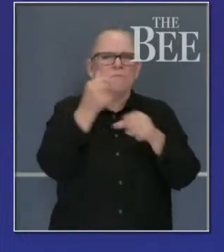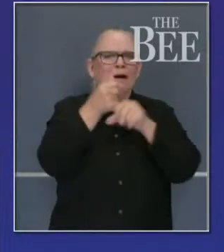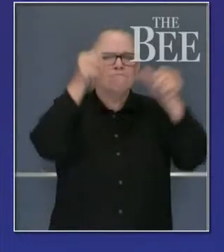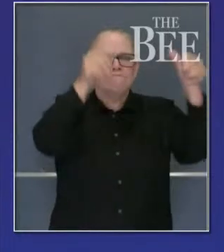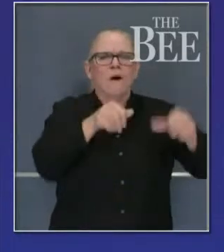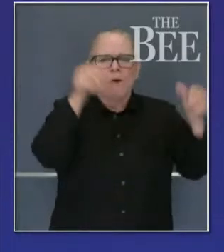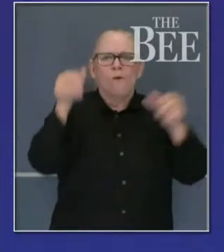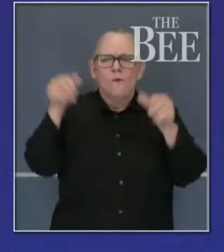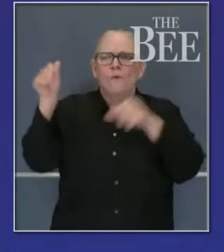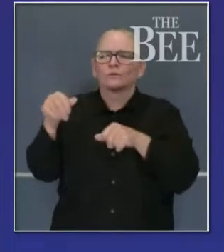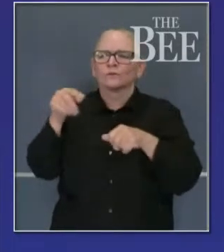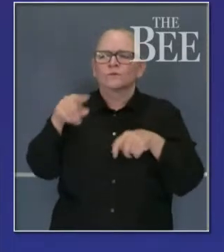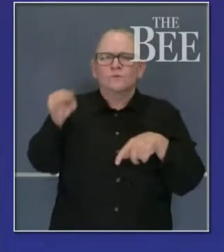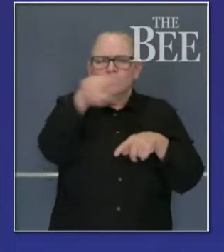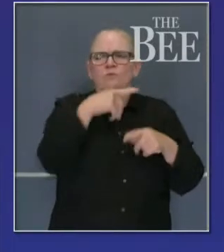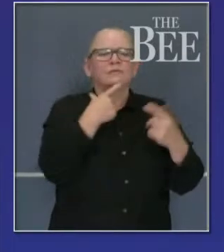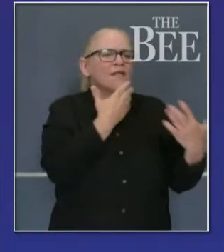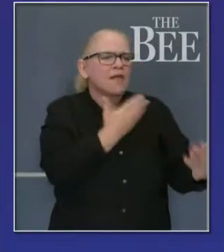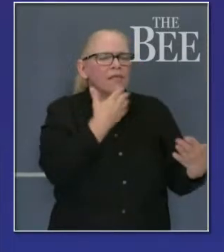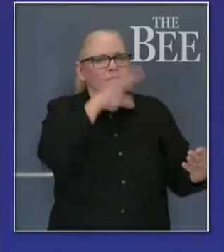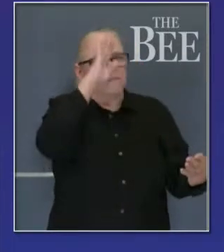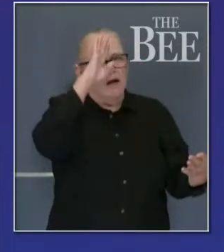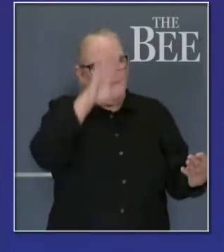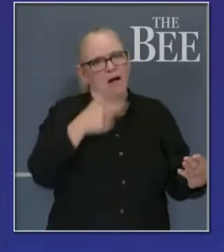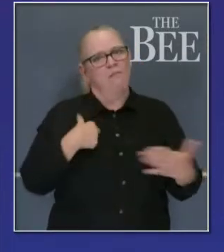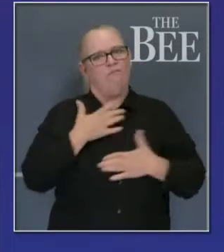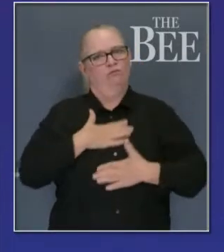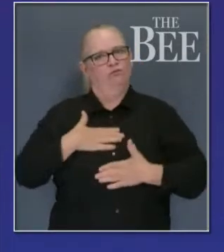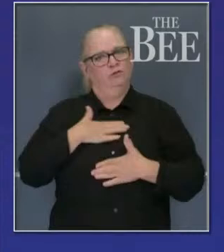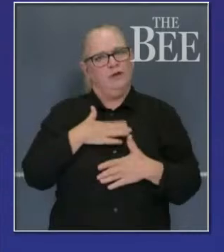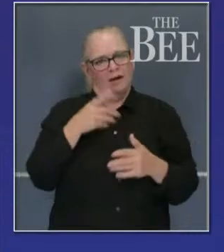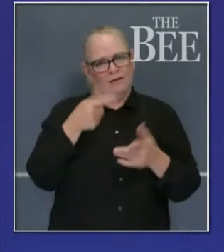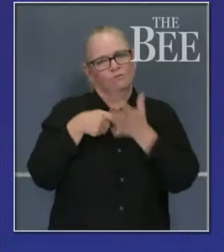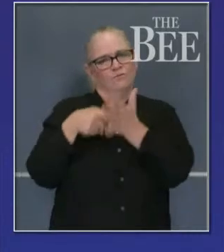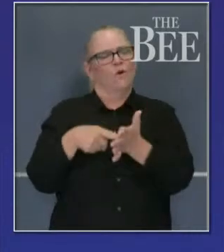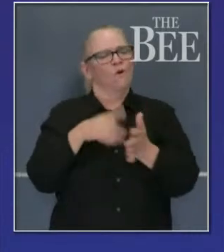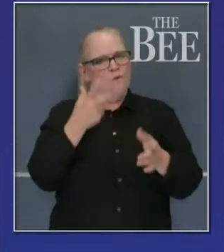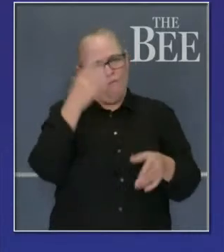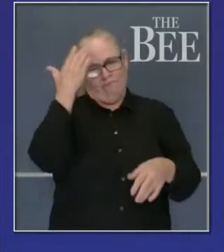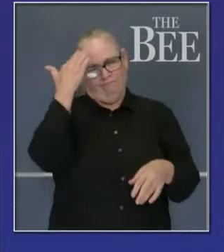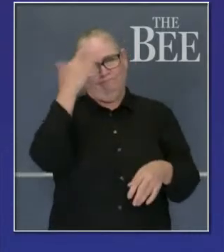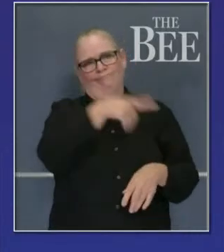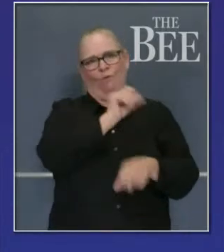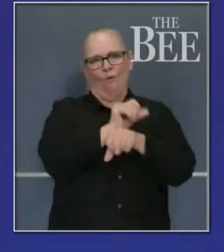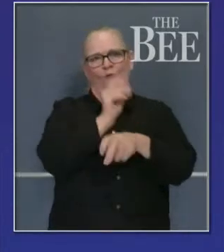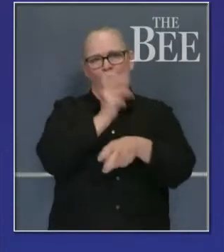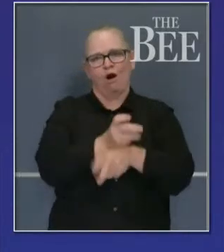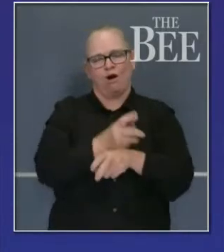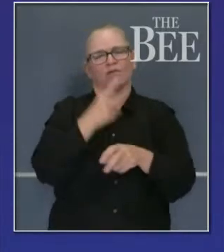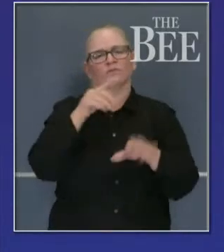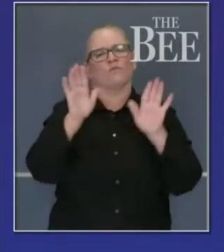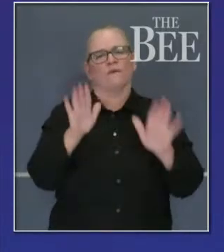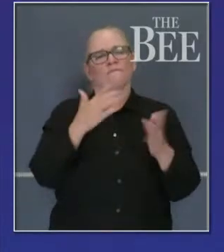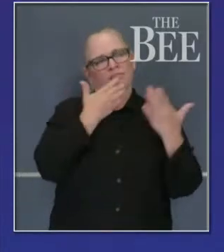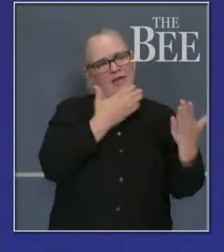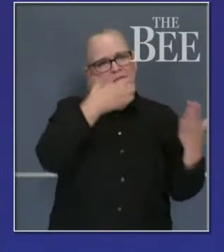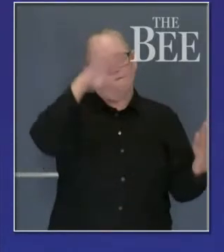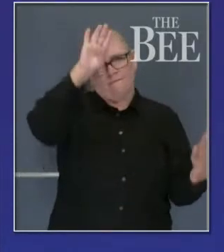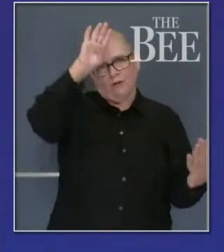Fresno, and it's not lost on any of us how impactful it is when a